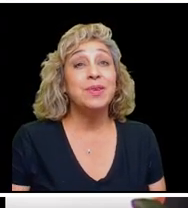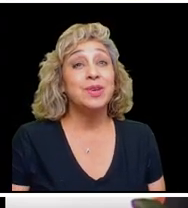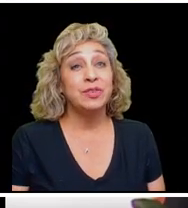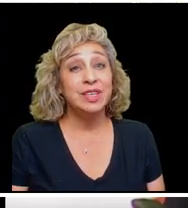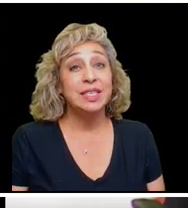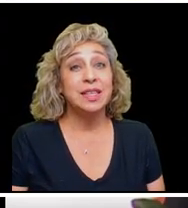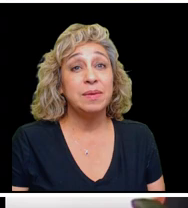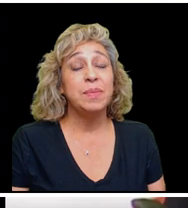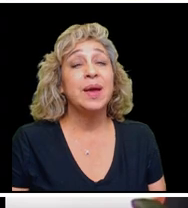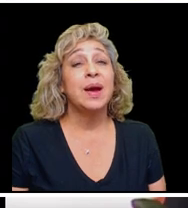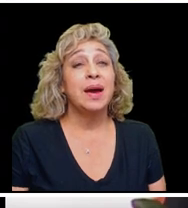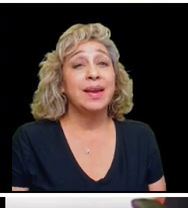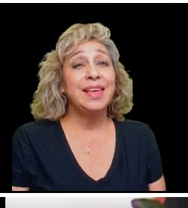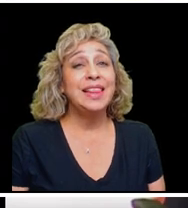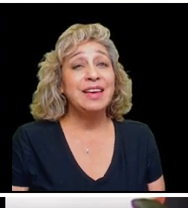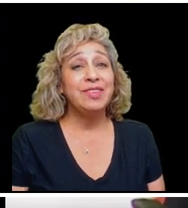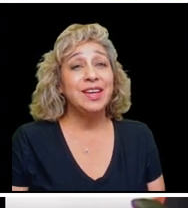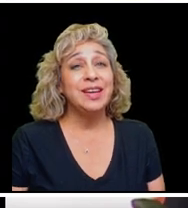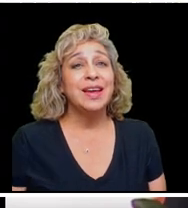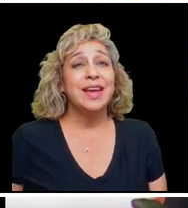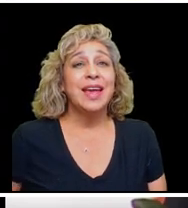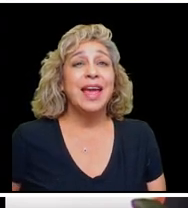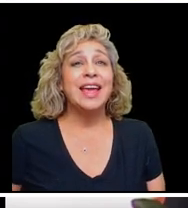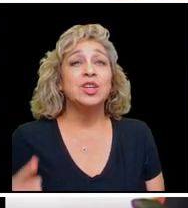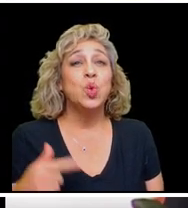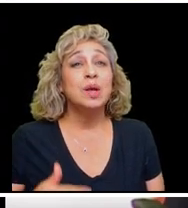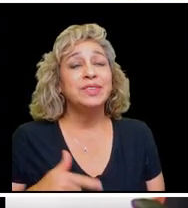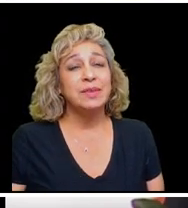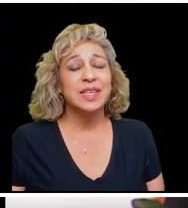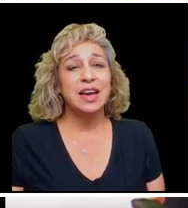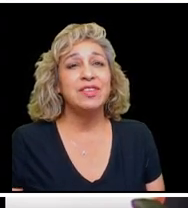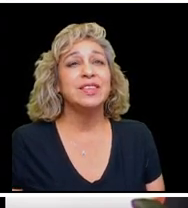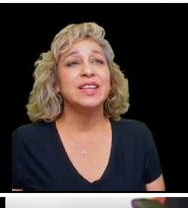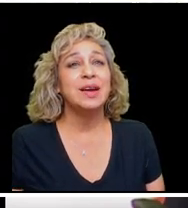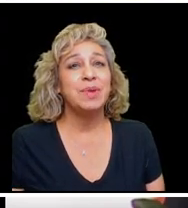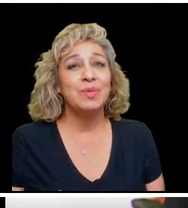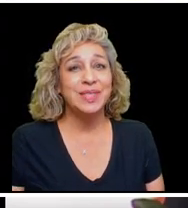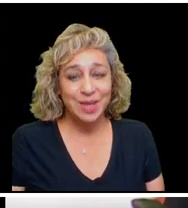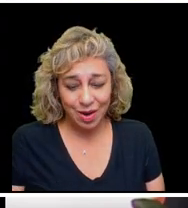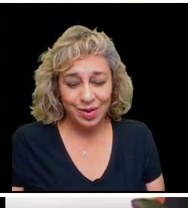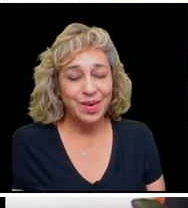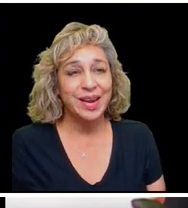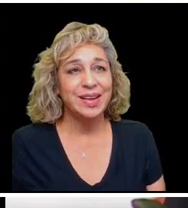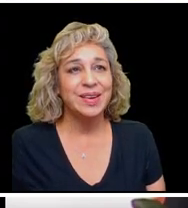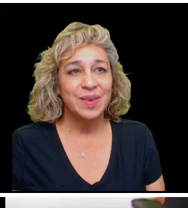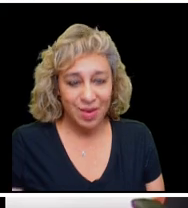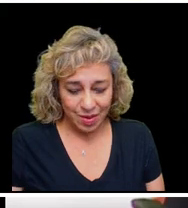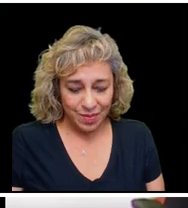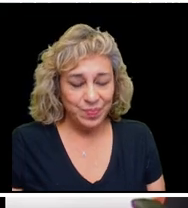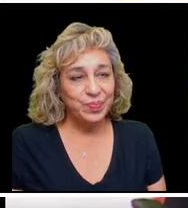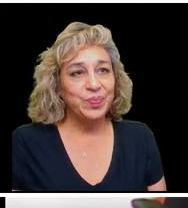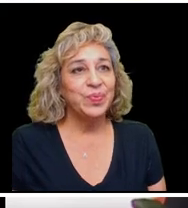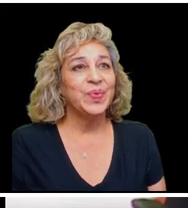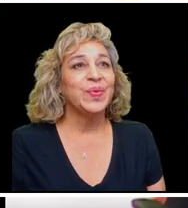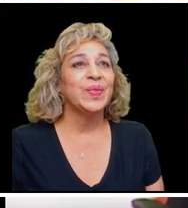has been there to visit them 11 and 12 times counting the time he was inaugurated